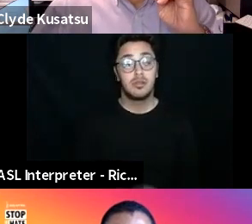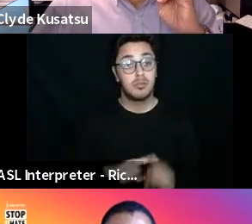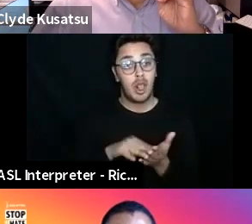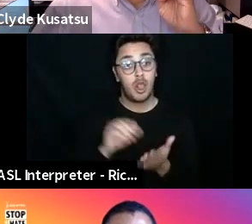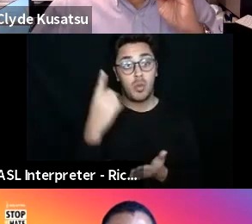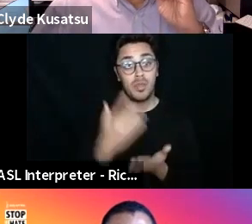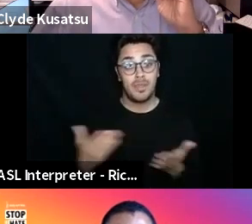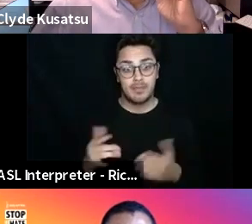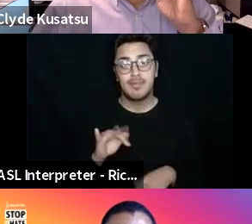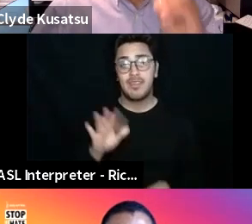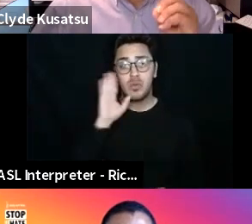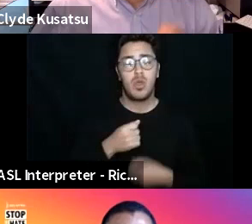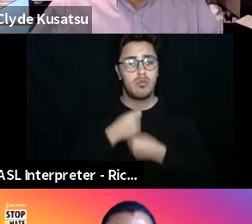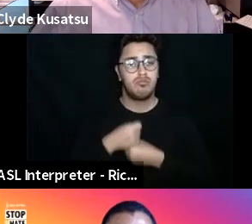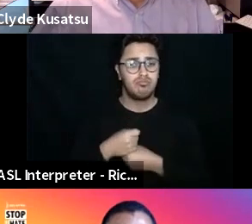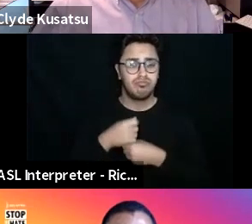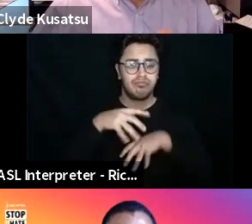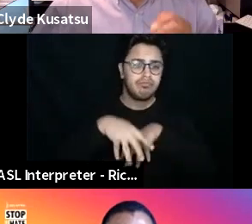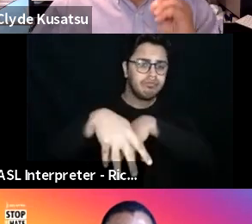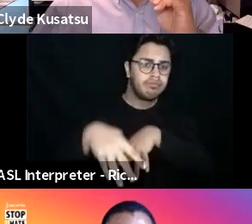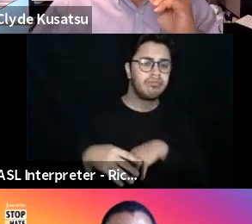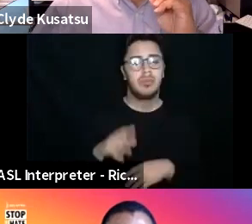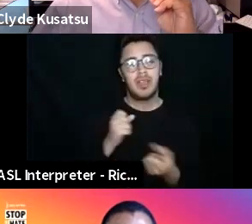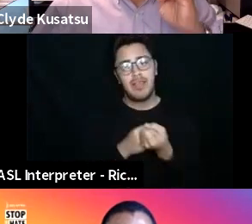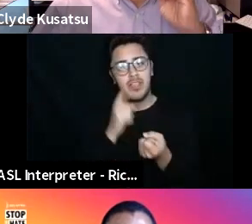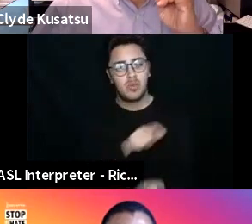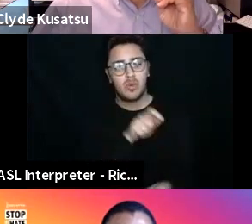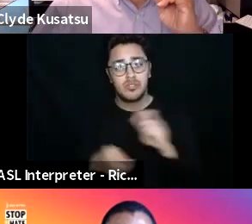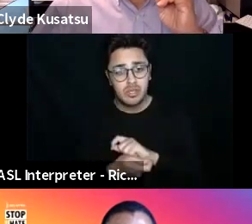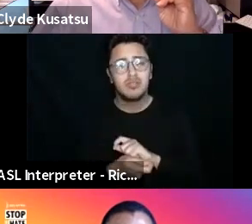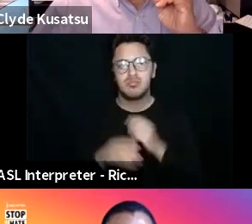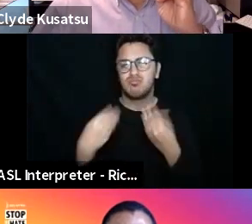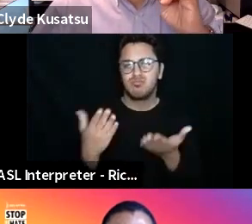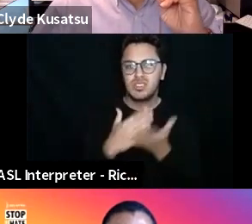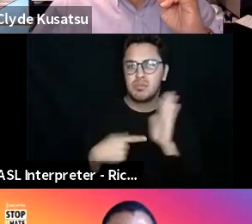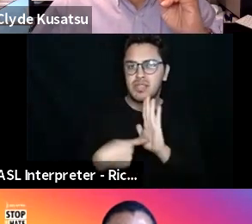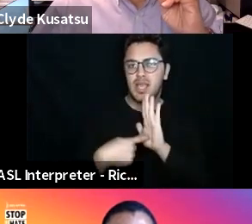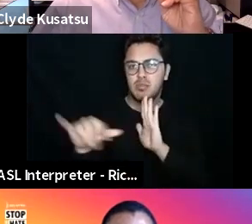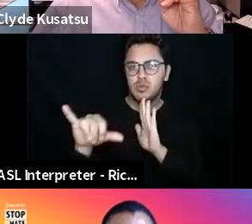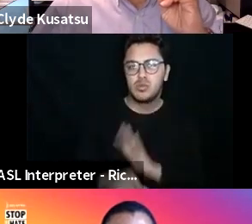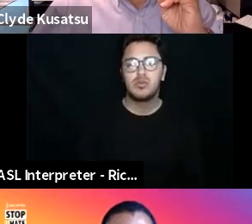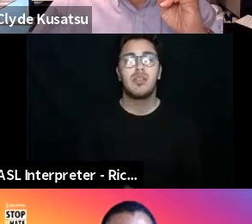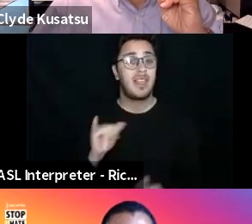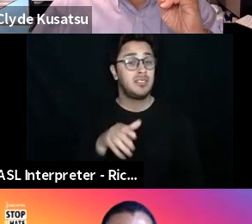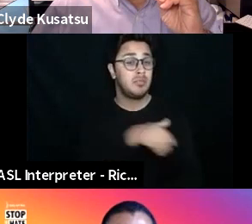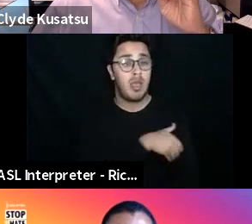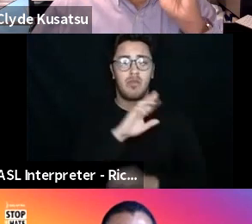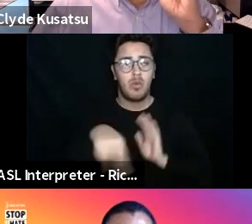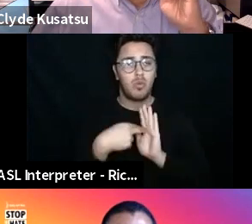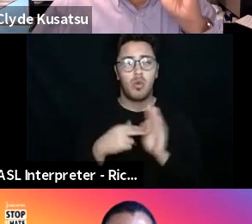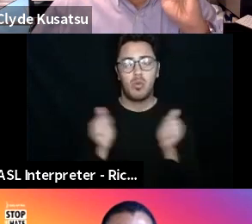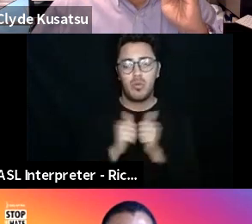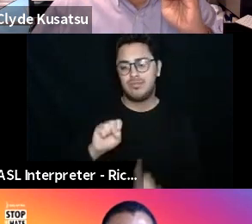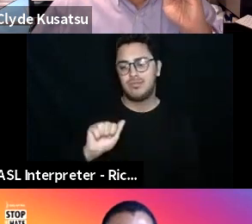protest and bring some, advocate for change, you also better have examples how to do it. And that's the powerful role of SAG-AFTRA, is